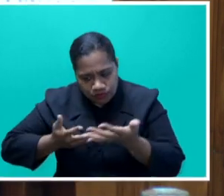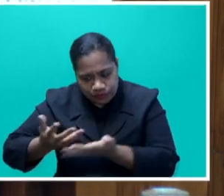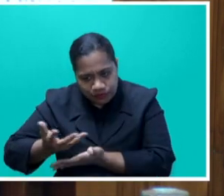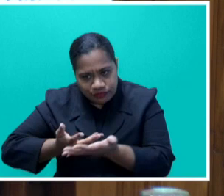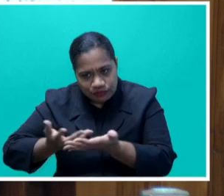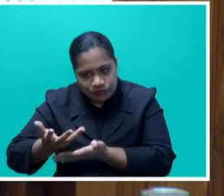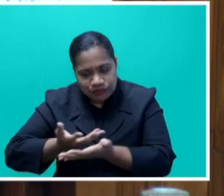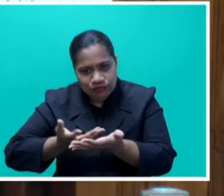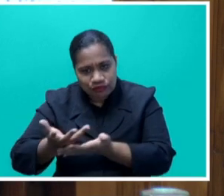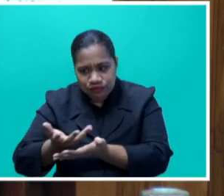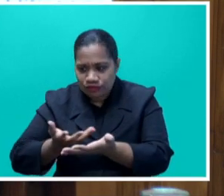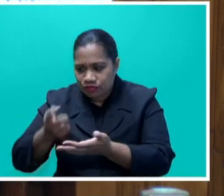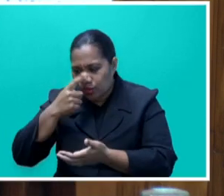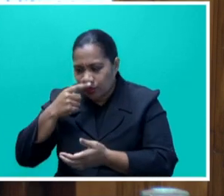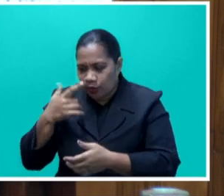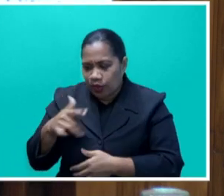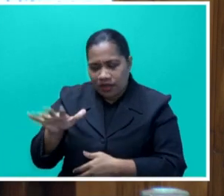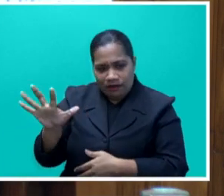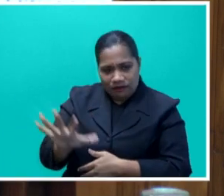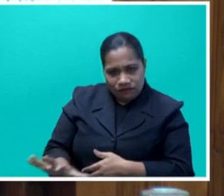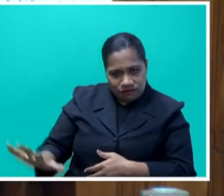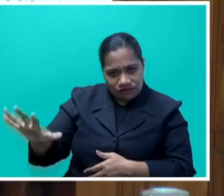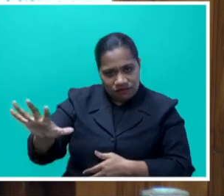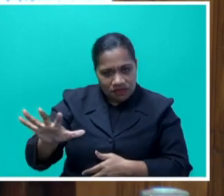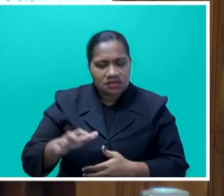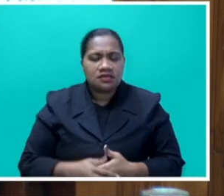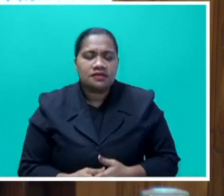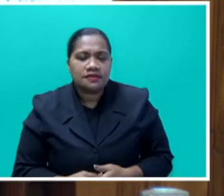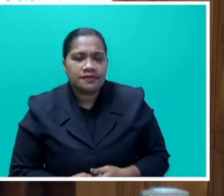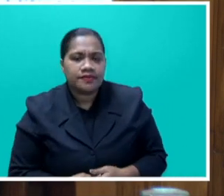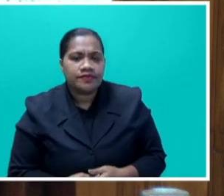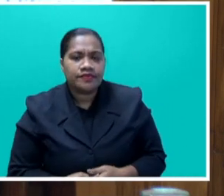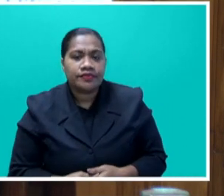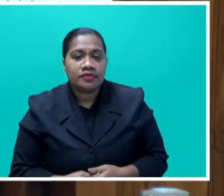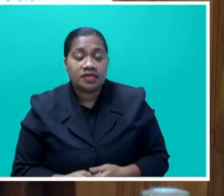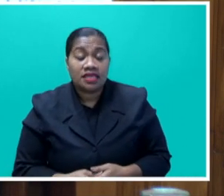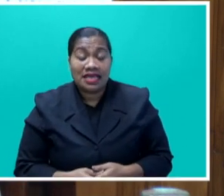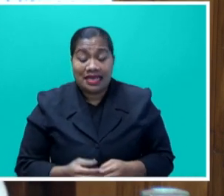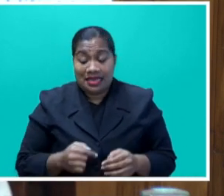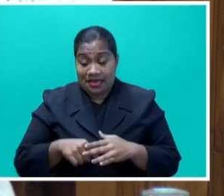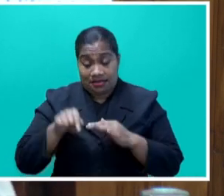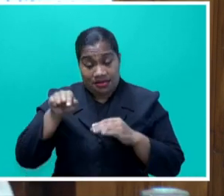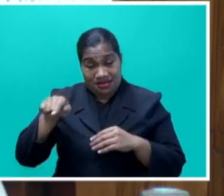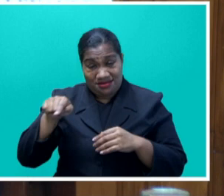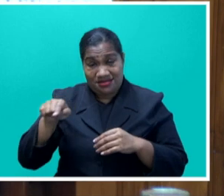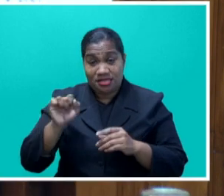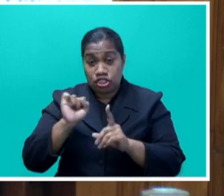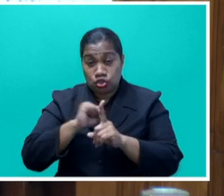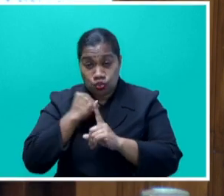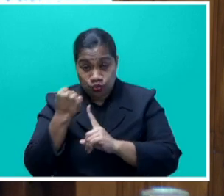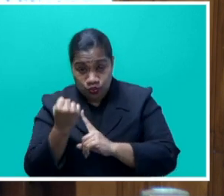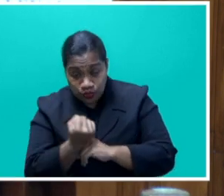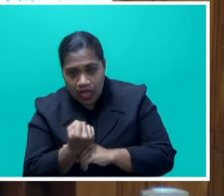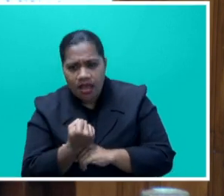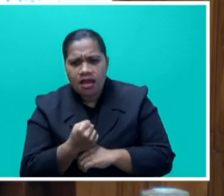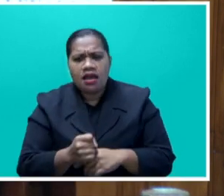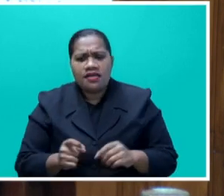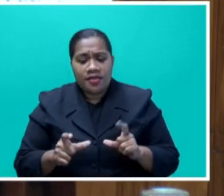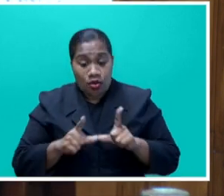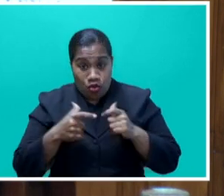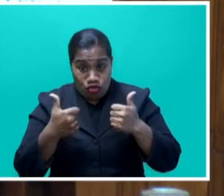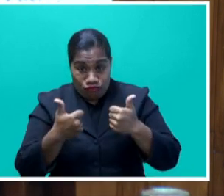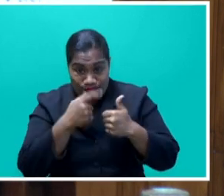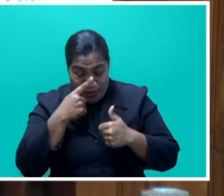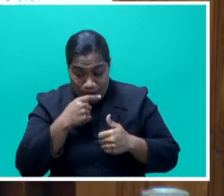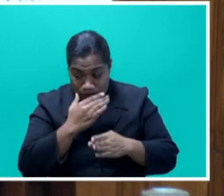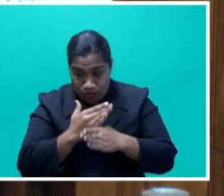stage. Mr. Speaker, sir, in such situations, Contractors have to carry out work with